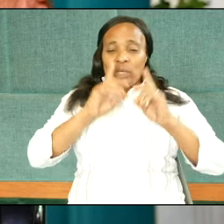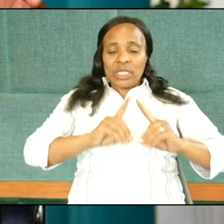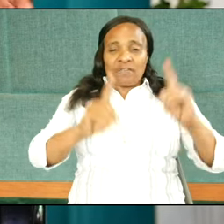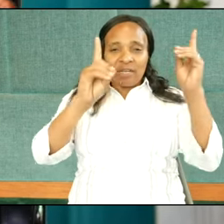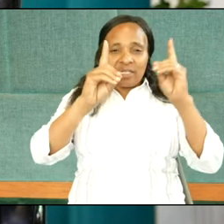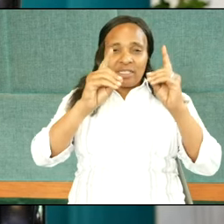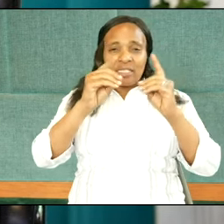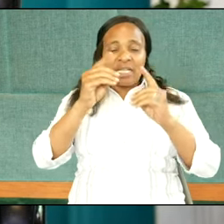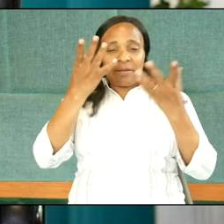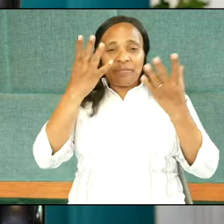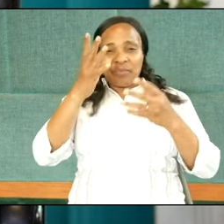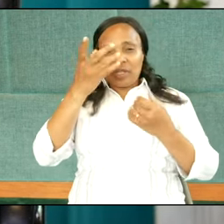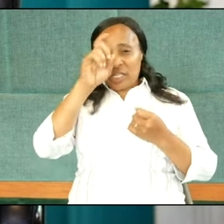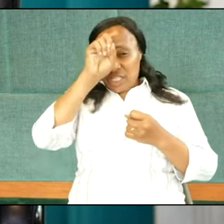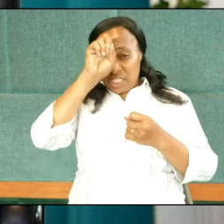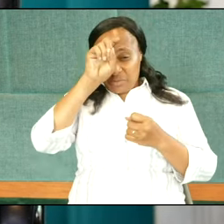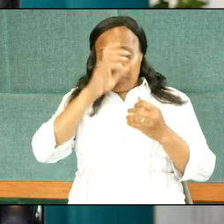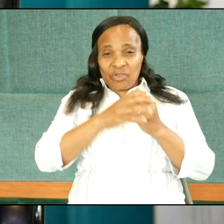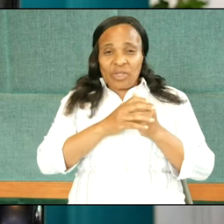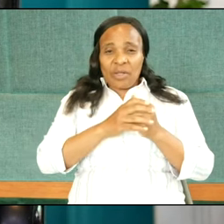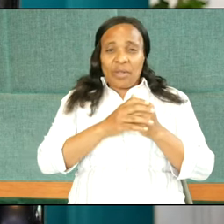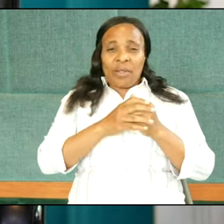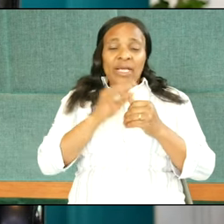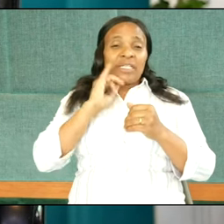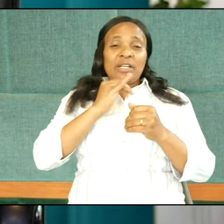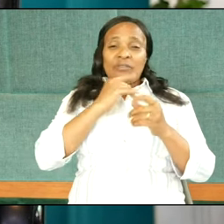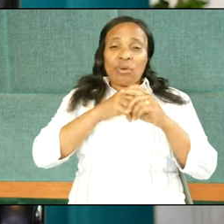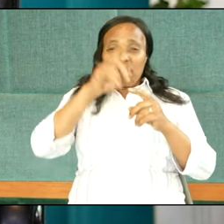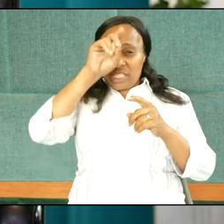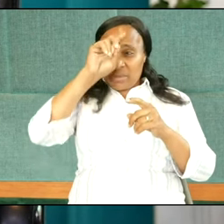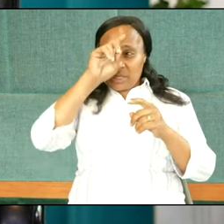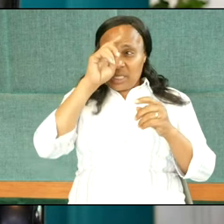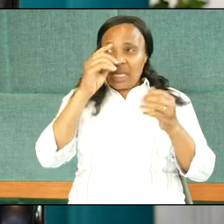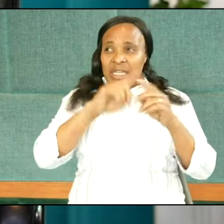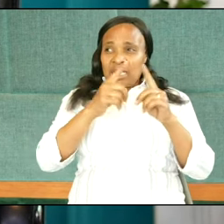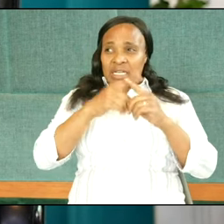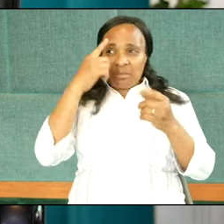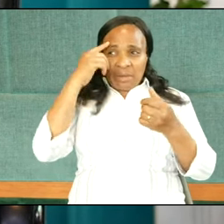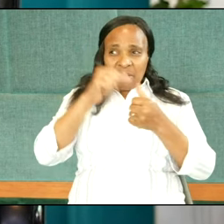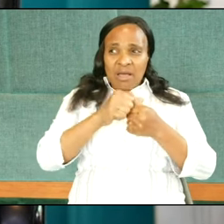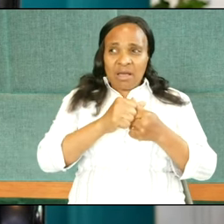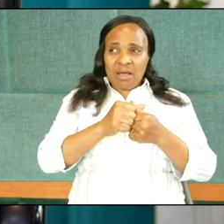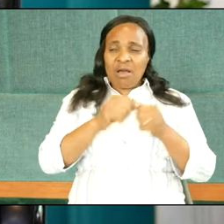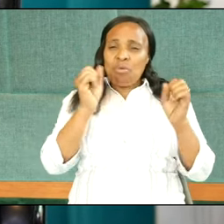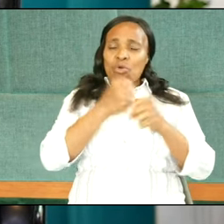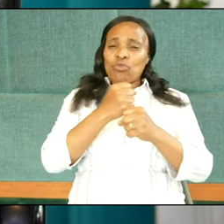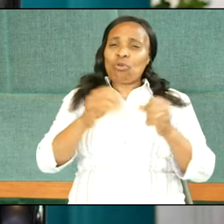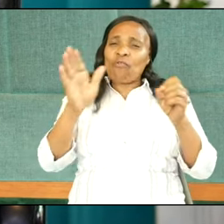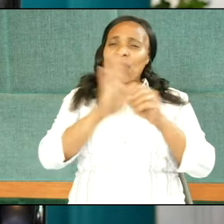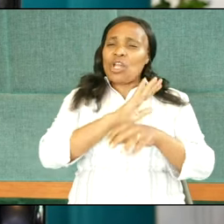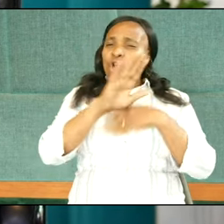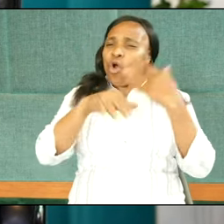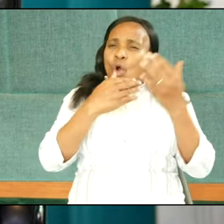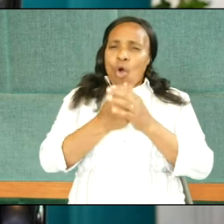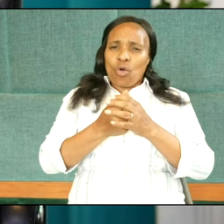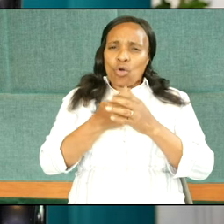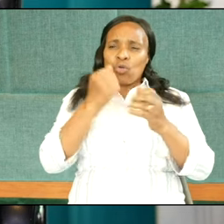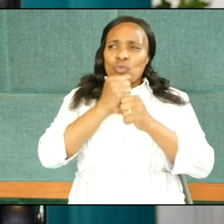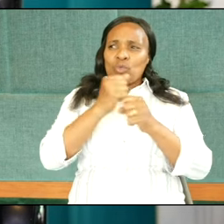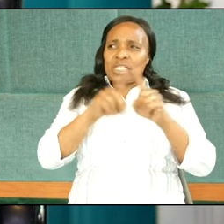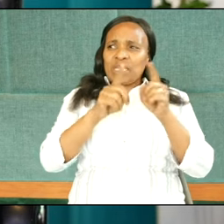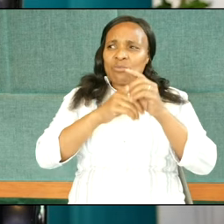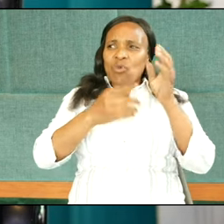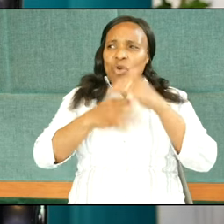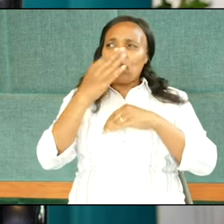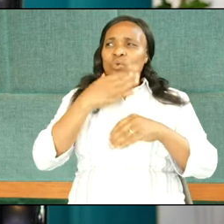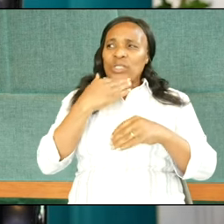from Egypt, and some of these instructions, you realize he didn't per se fulfill them or do as God